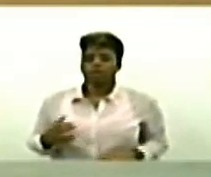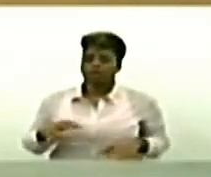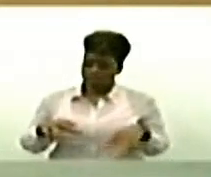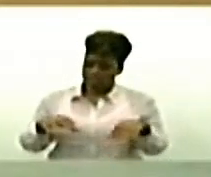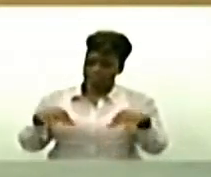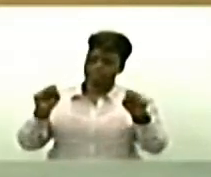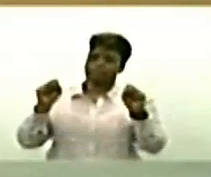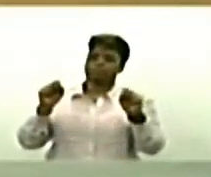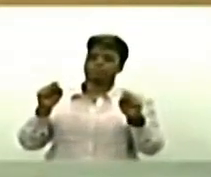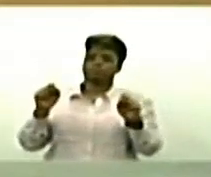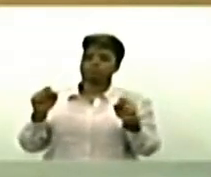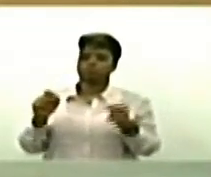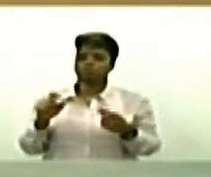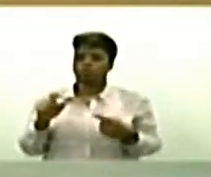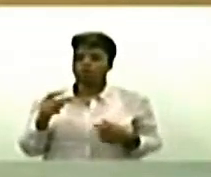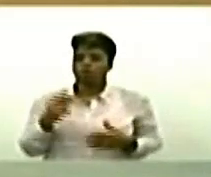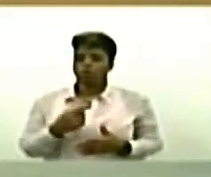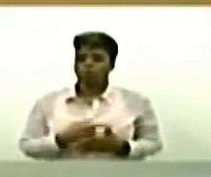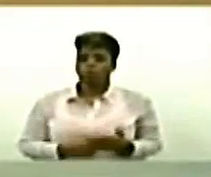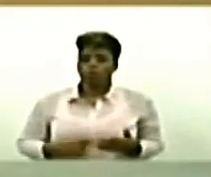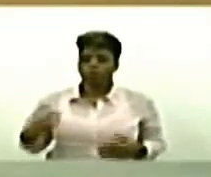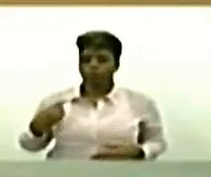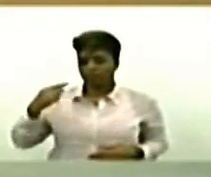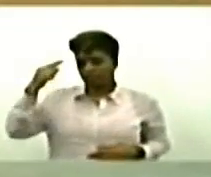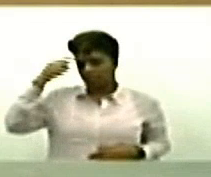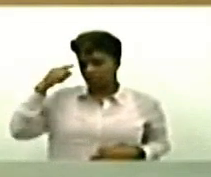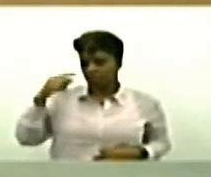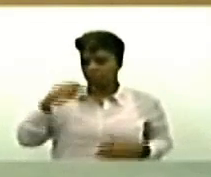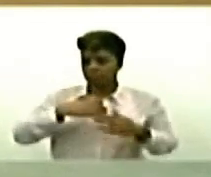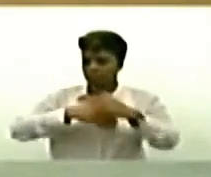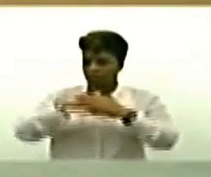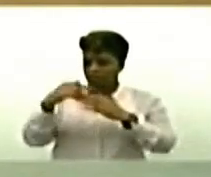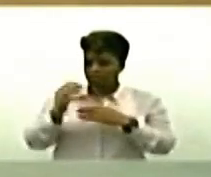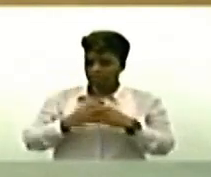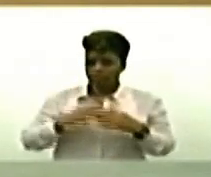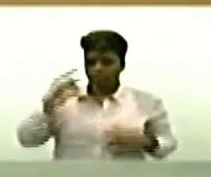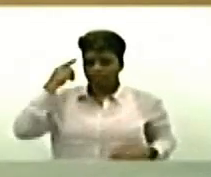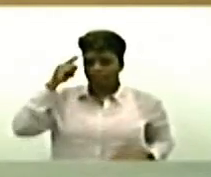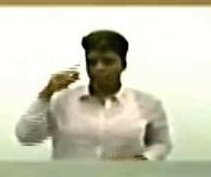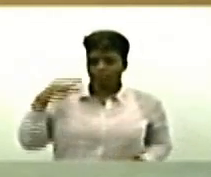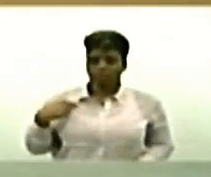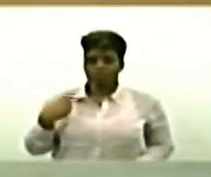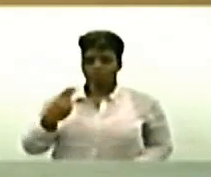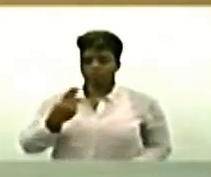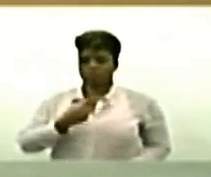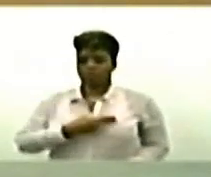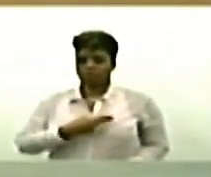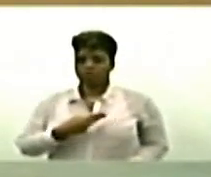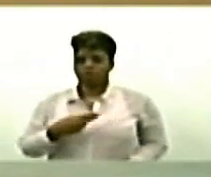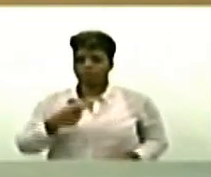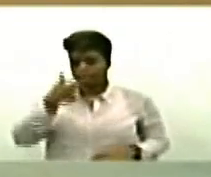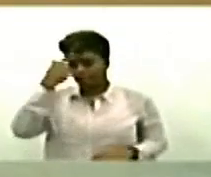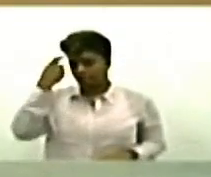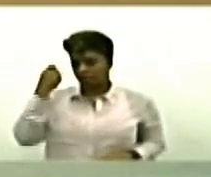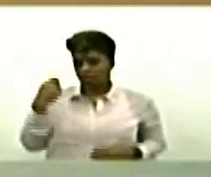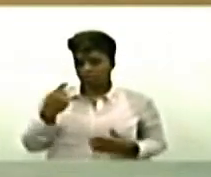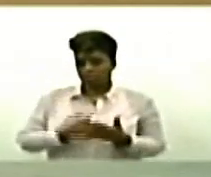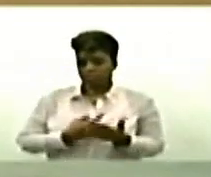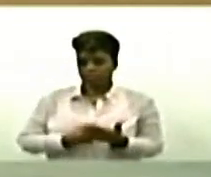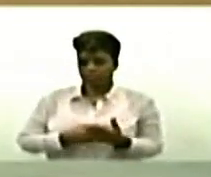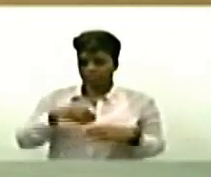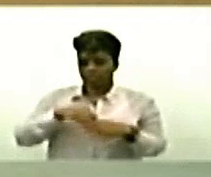what we think is comfortable for us. And I wished, because sometimes when we're in the